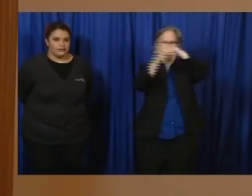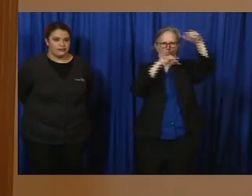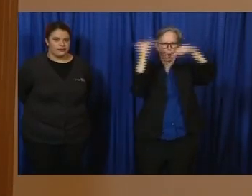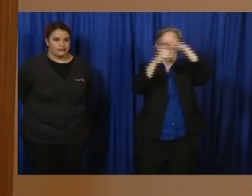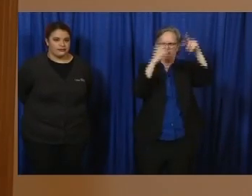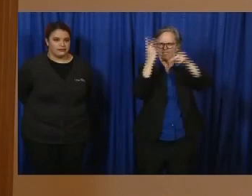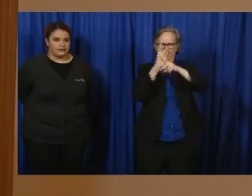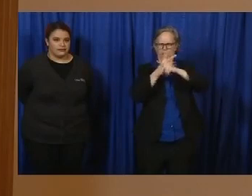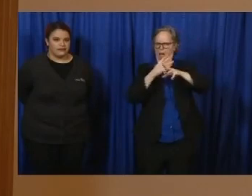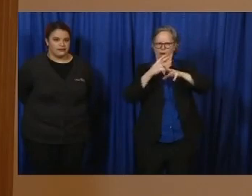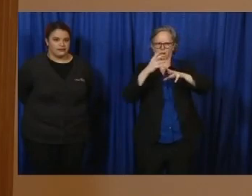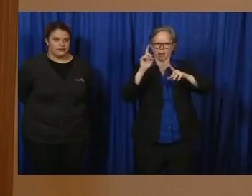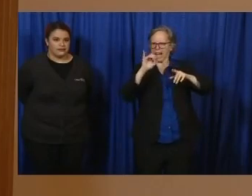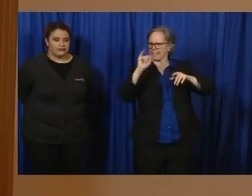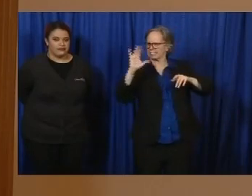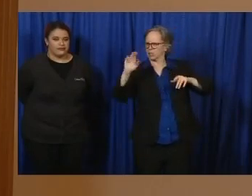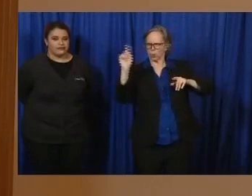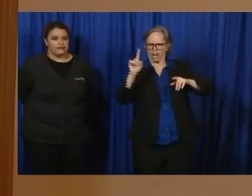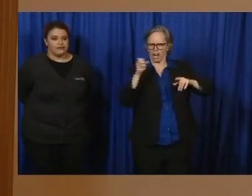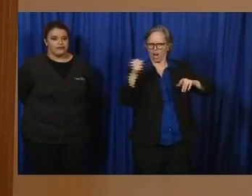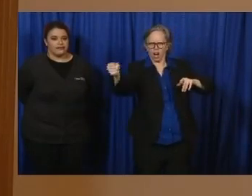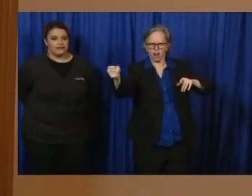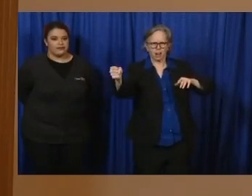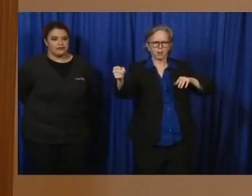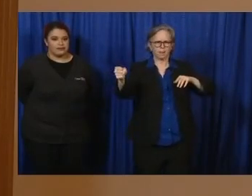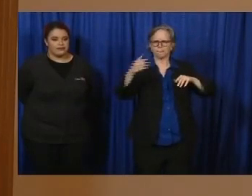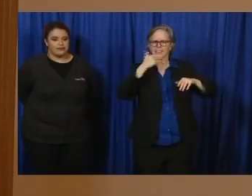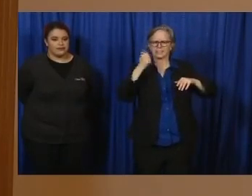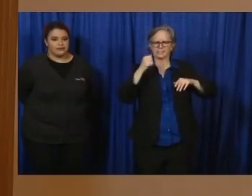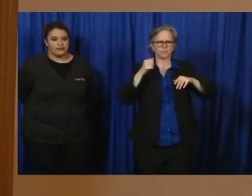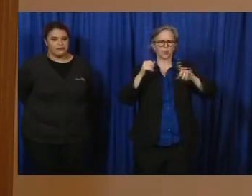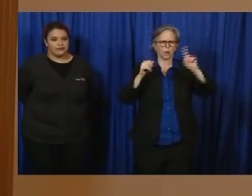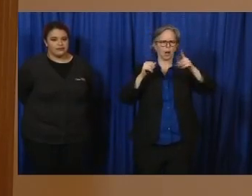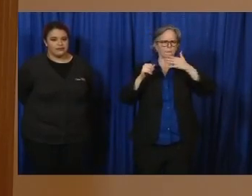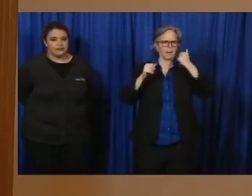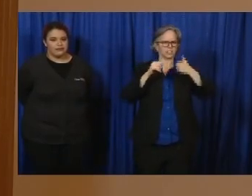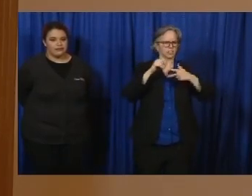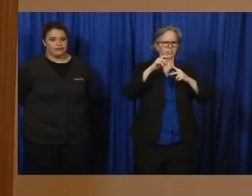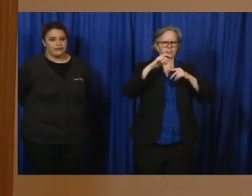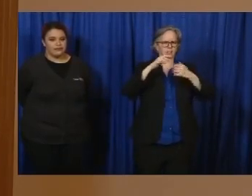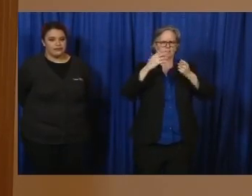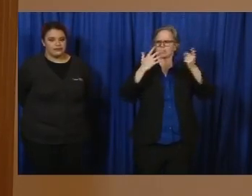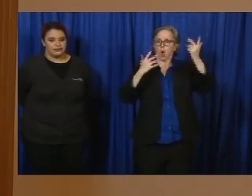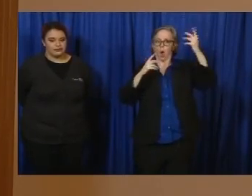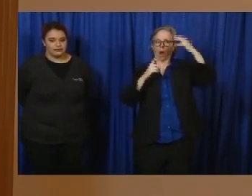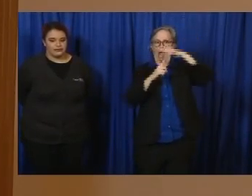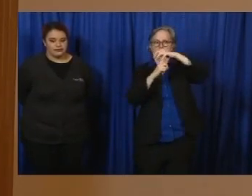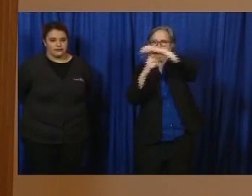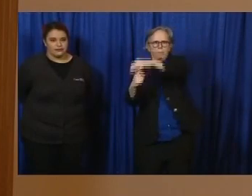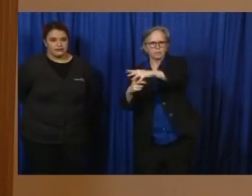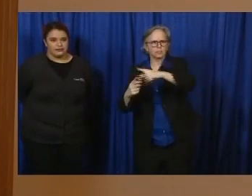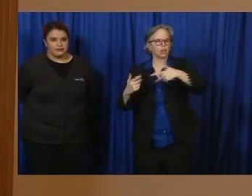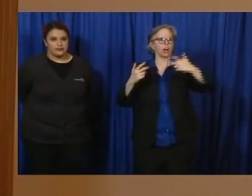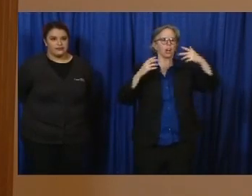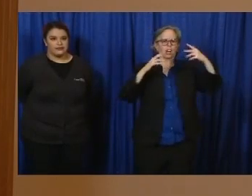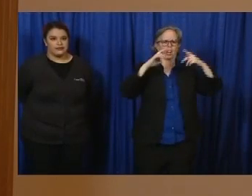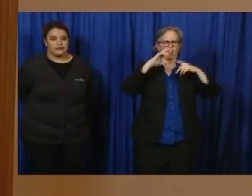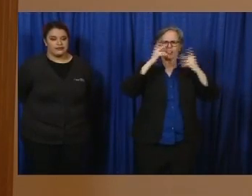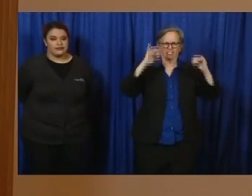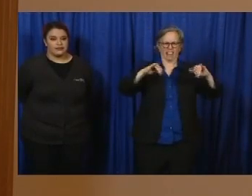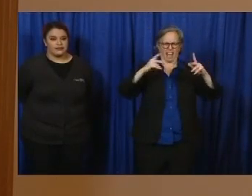which hospital does it go to next? Where does med flight fly the patient to? So we're taking those